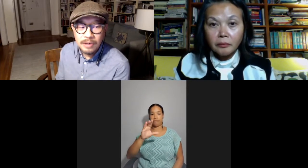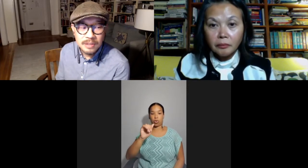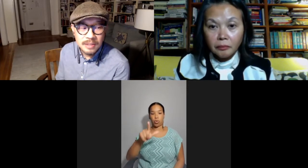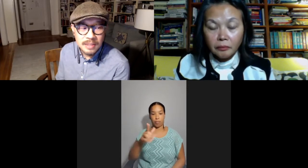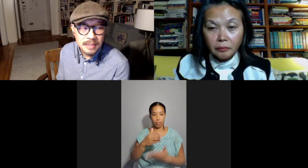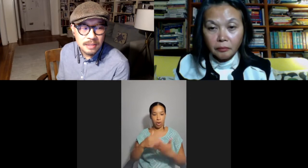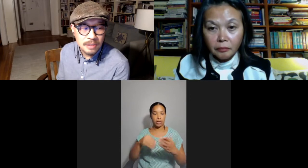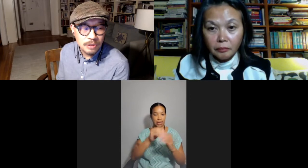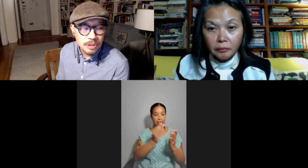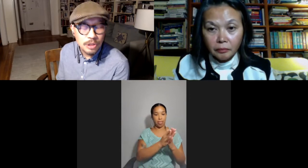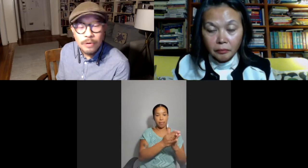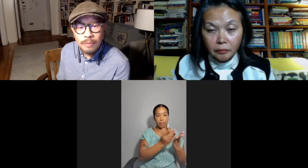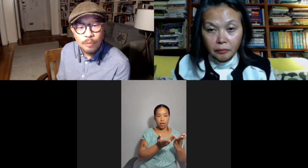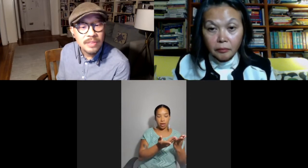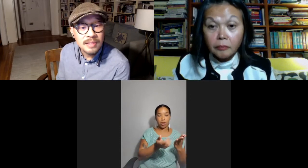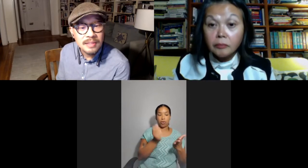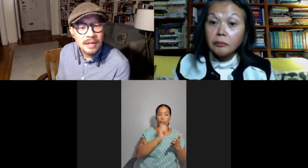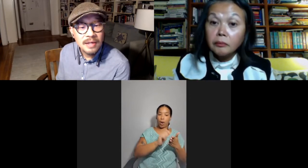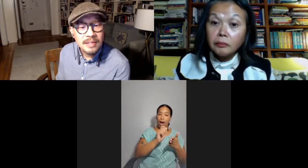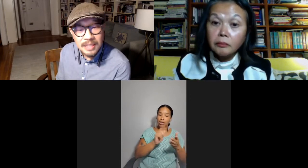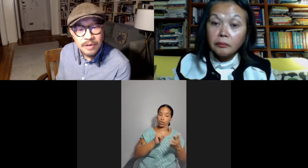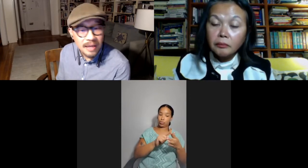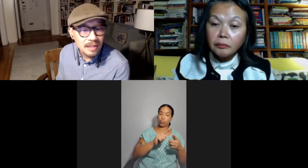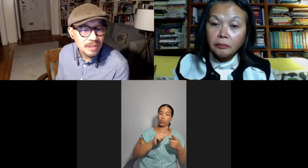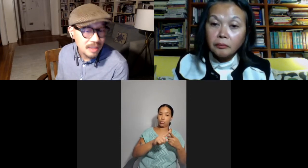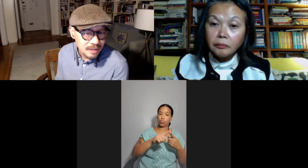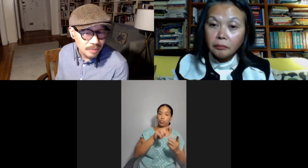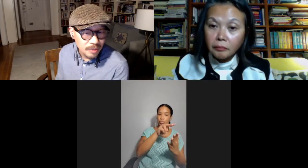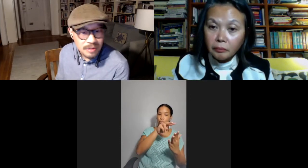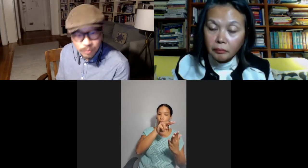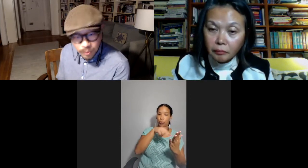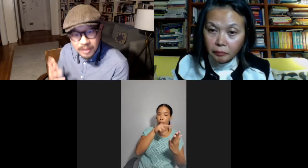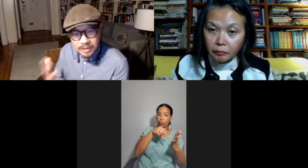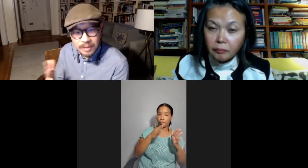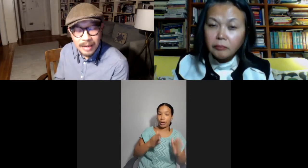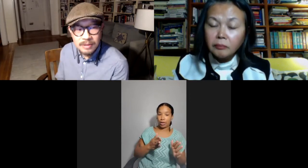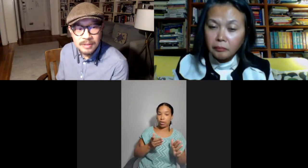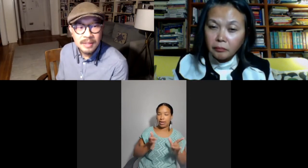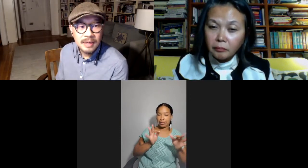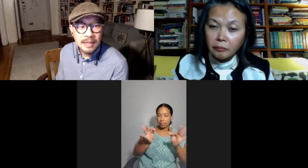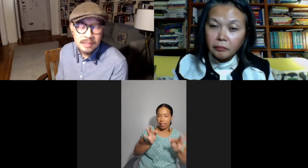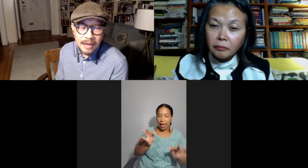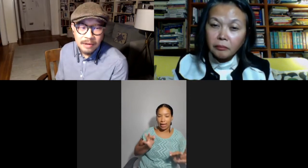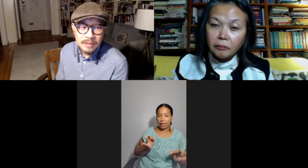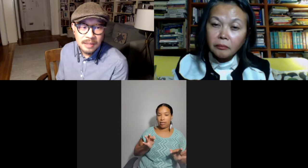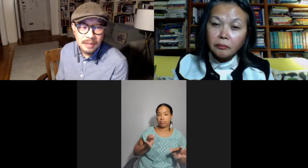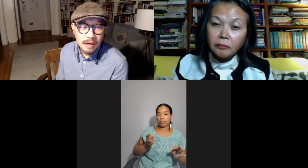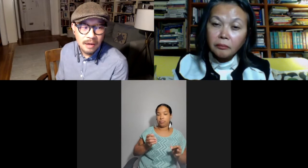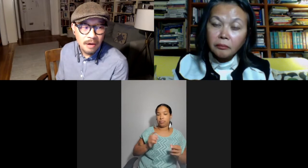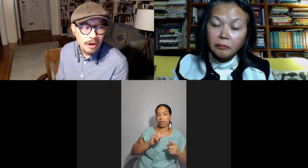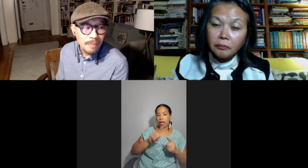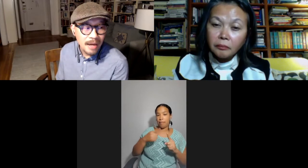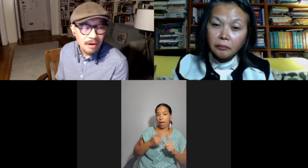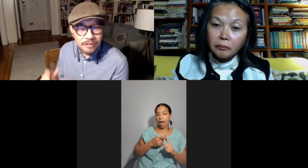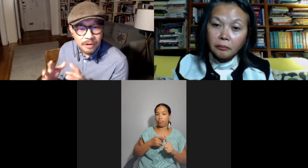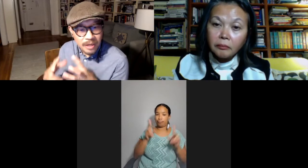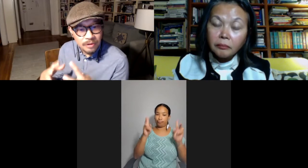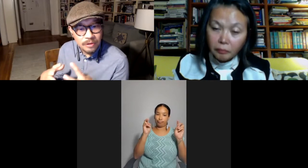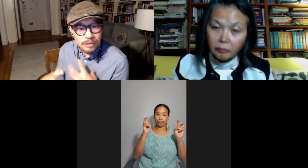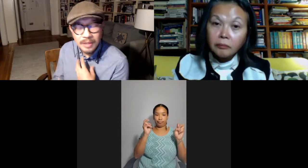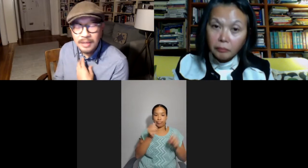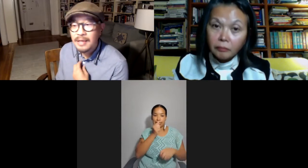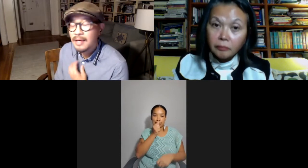the reader to show them what this secret engine is almost. And one is titled